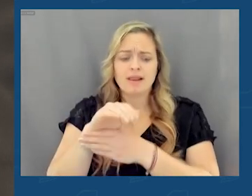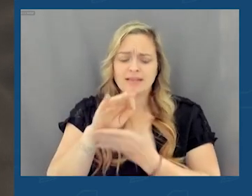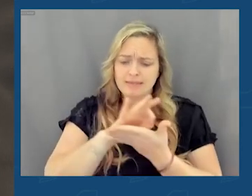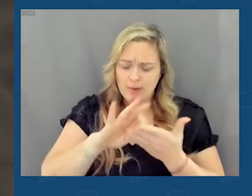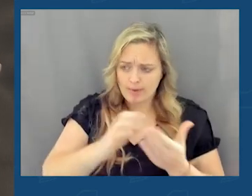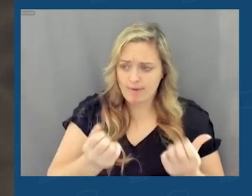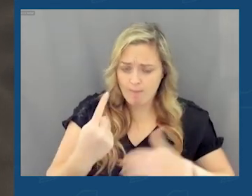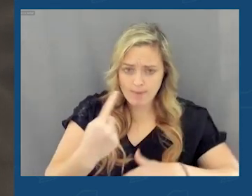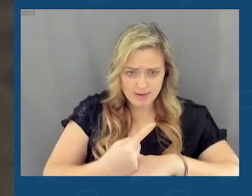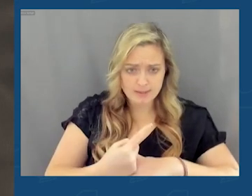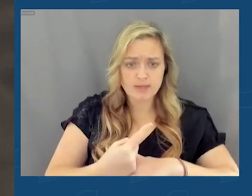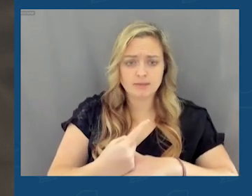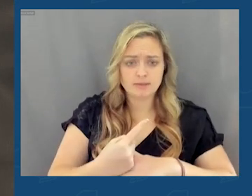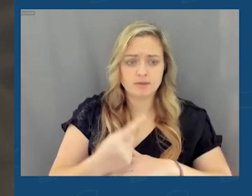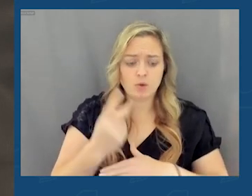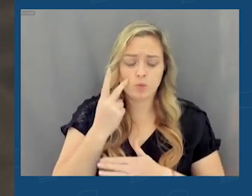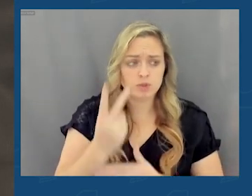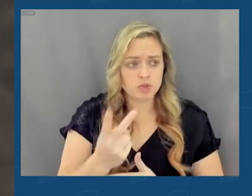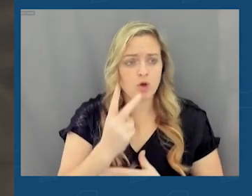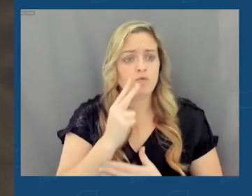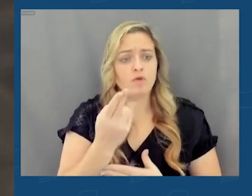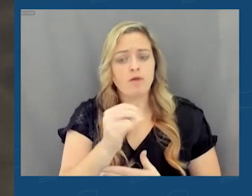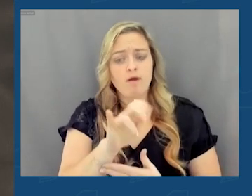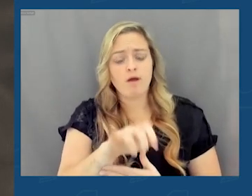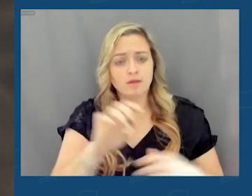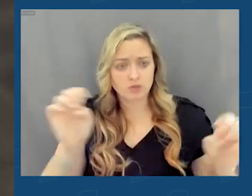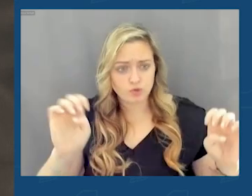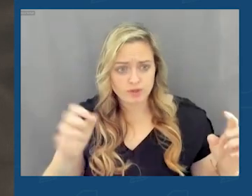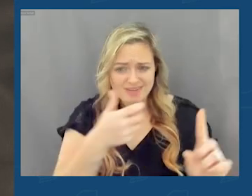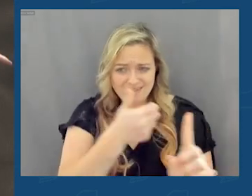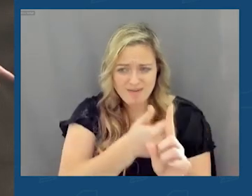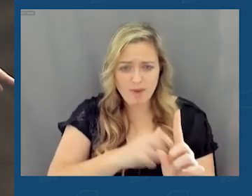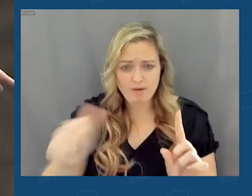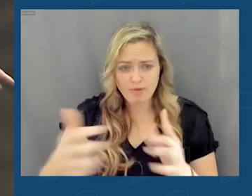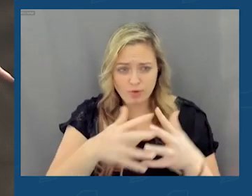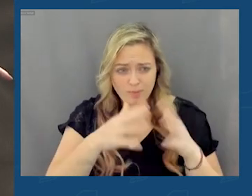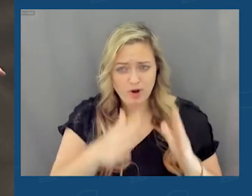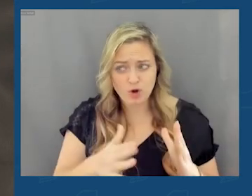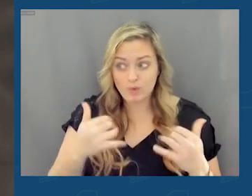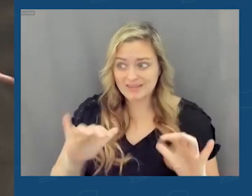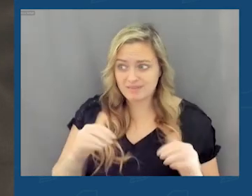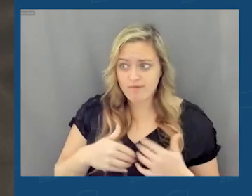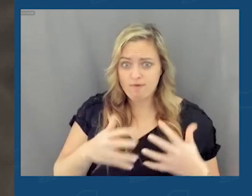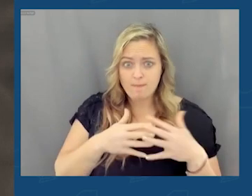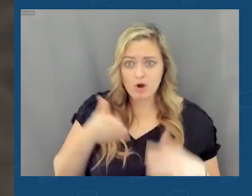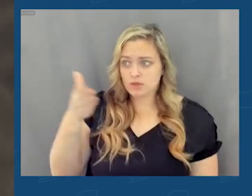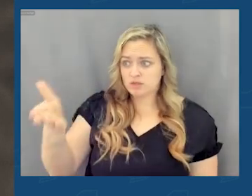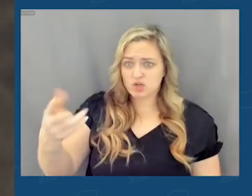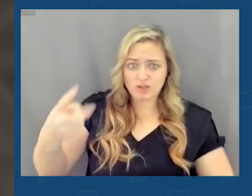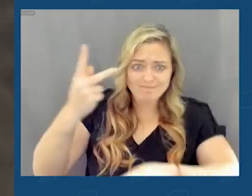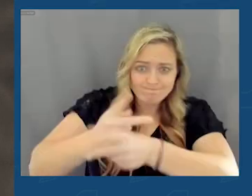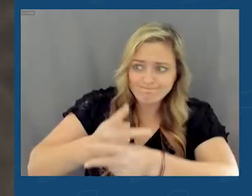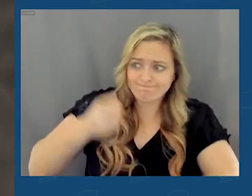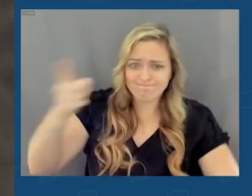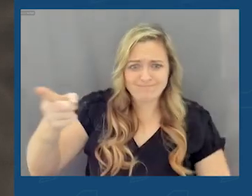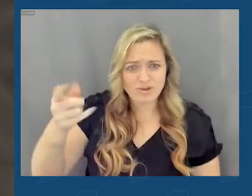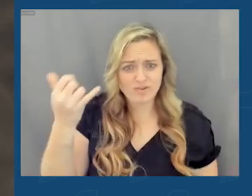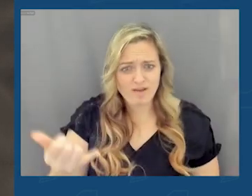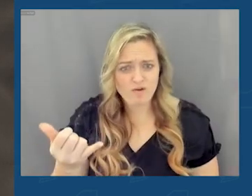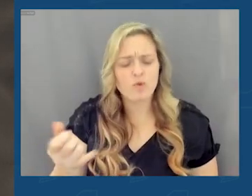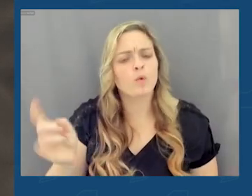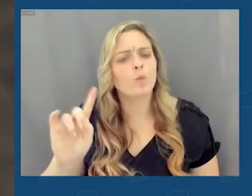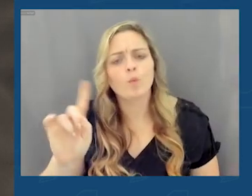days like we saw during the hostage crisis that affect other Americans, because we have Americans who are being held captive right now. Where's